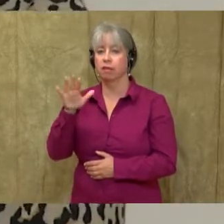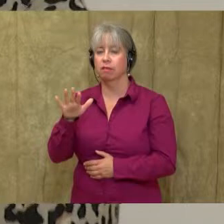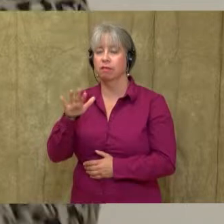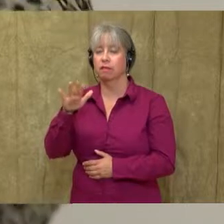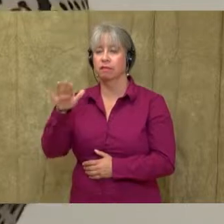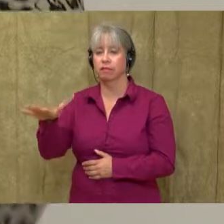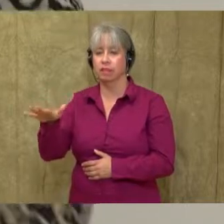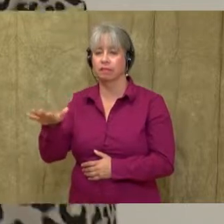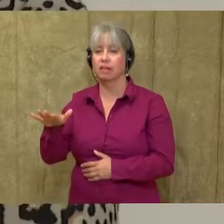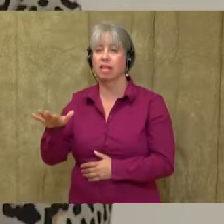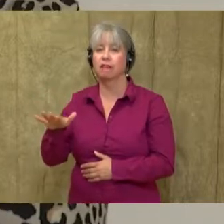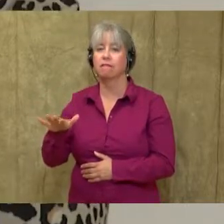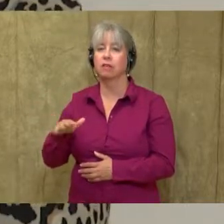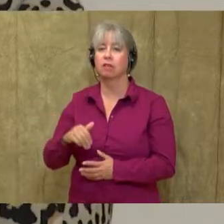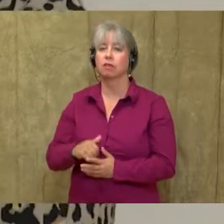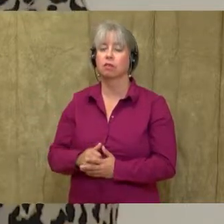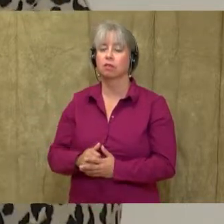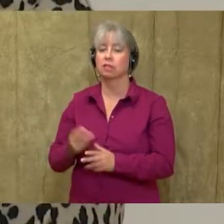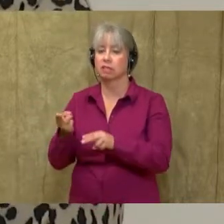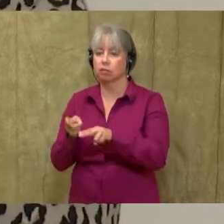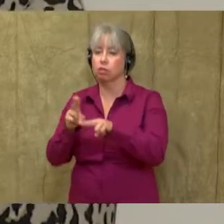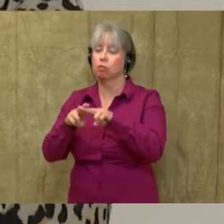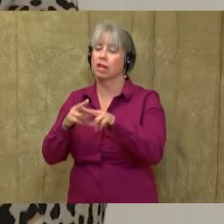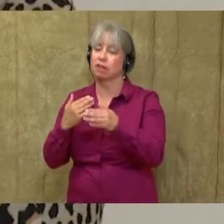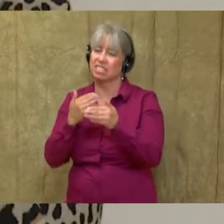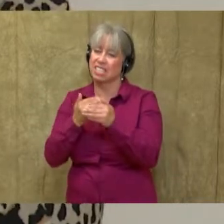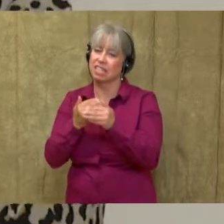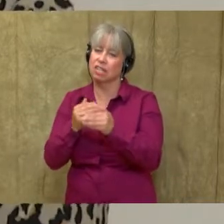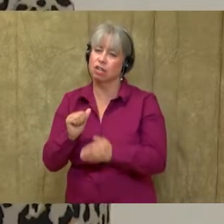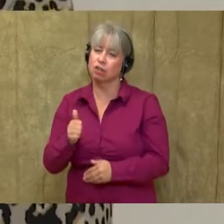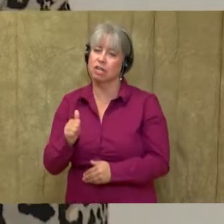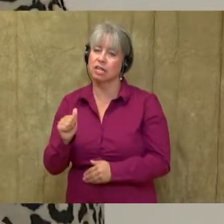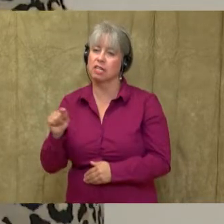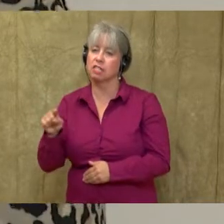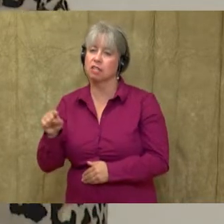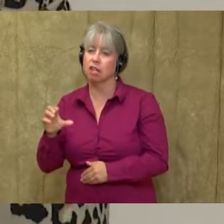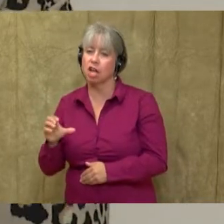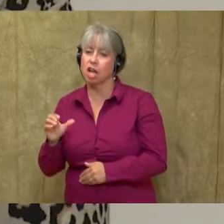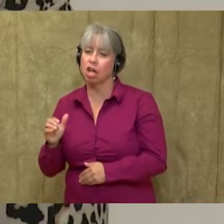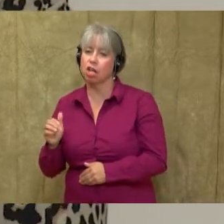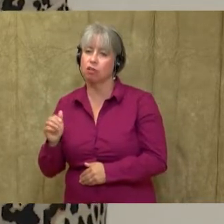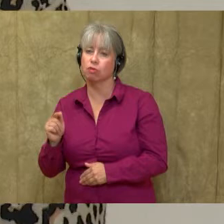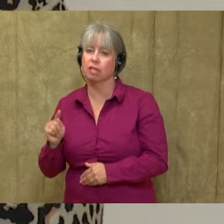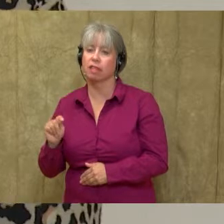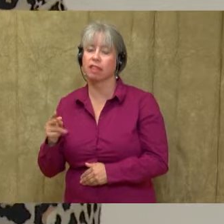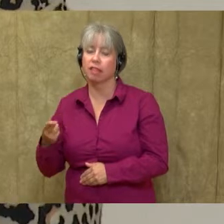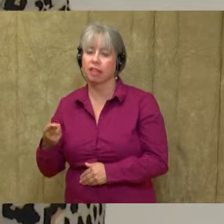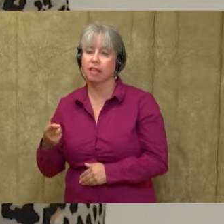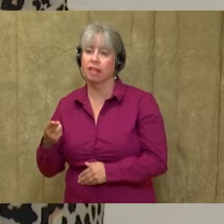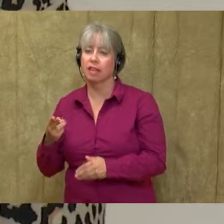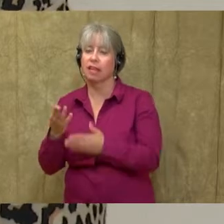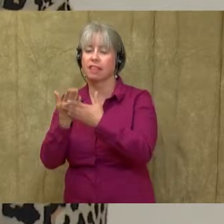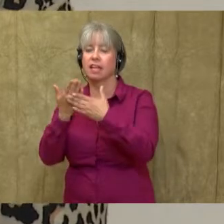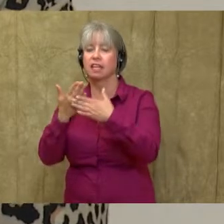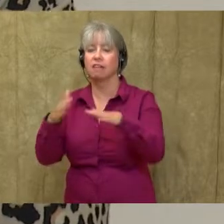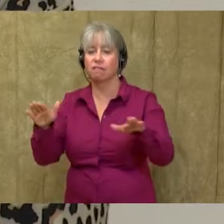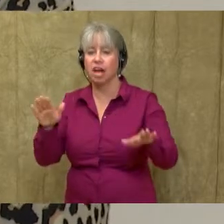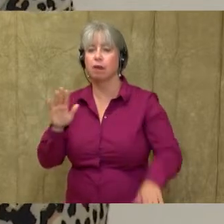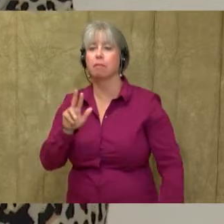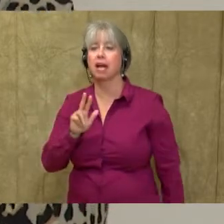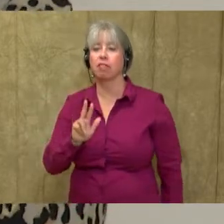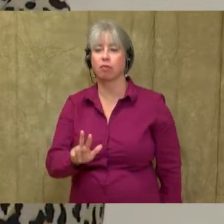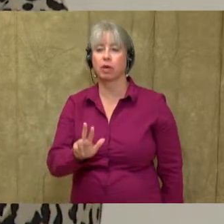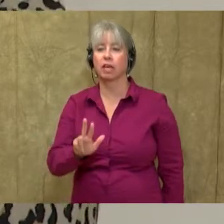930.55, a whole other decimal expansion, but I'm going to round to the nearest hundredth. And then divide that by 3, because that's also part